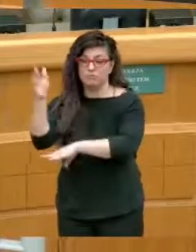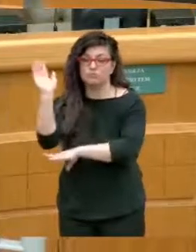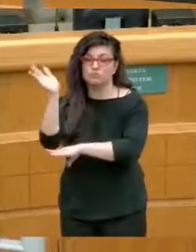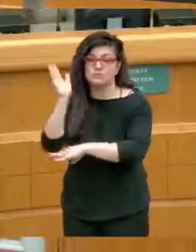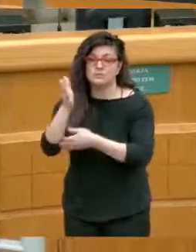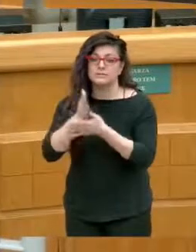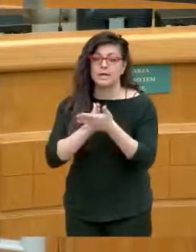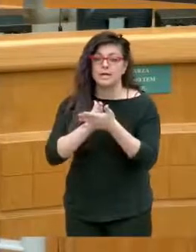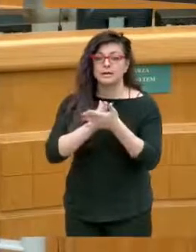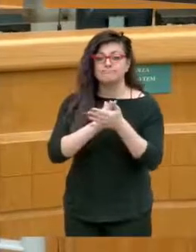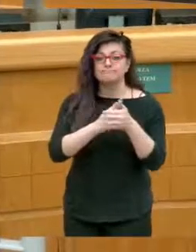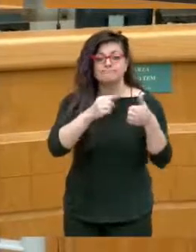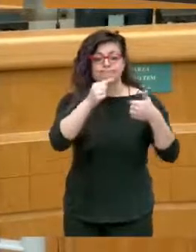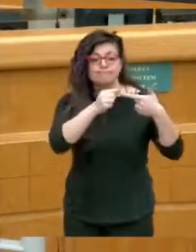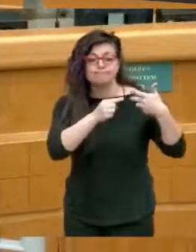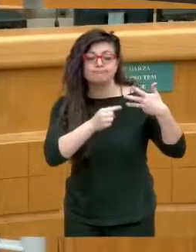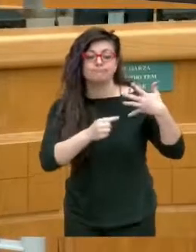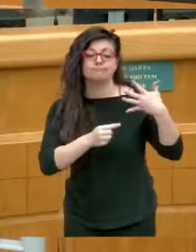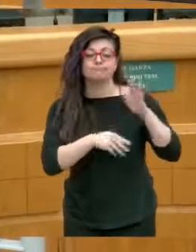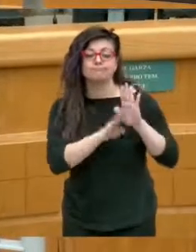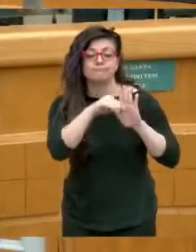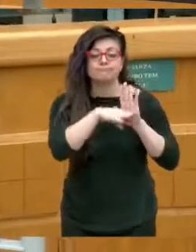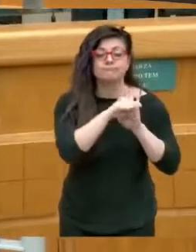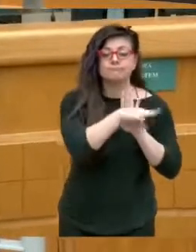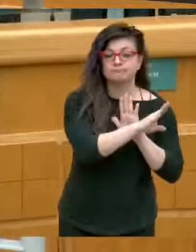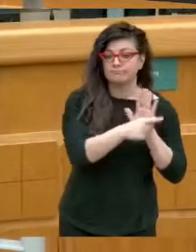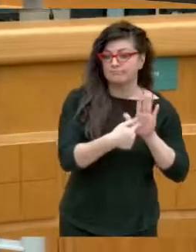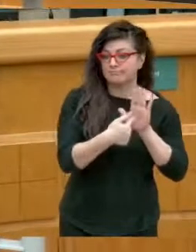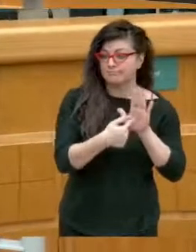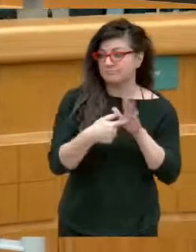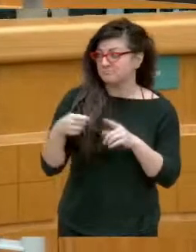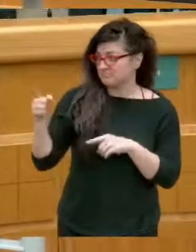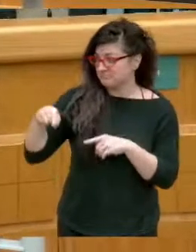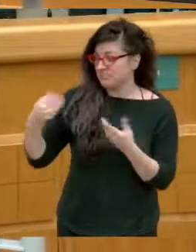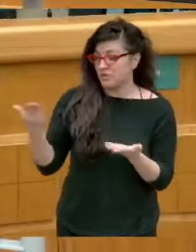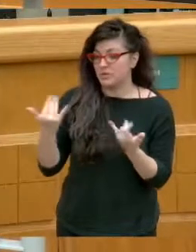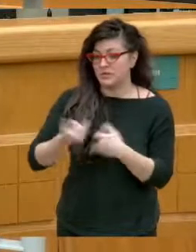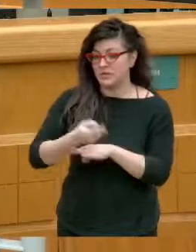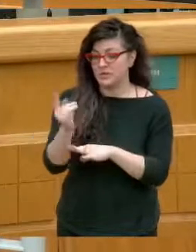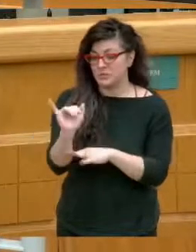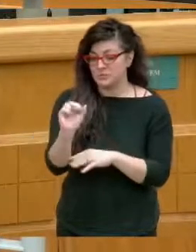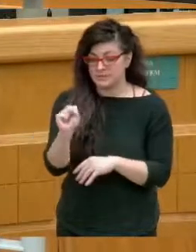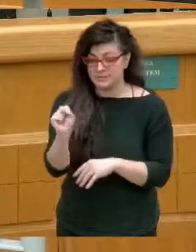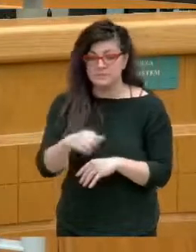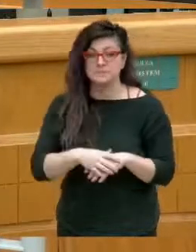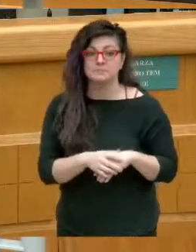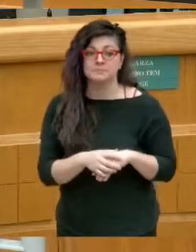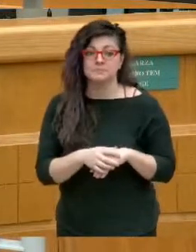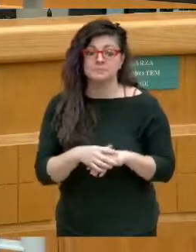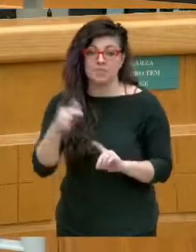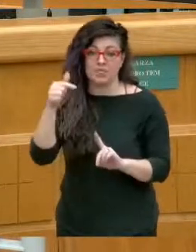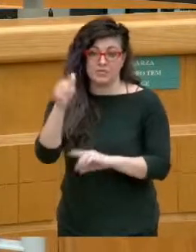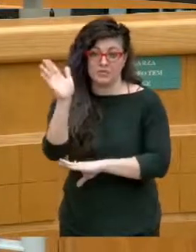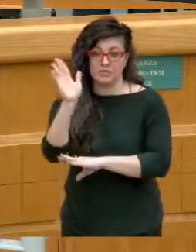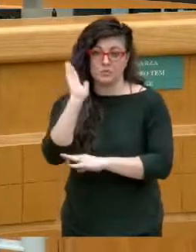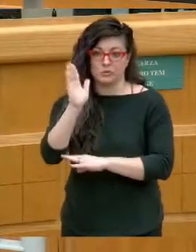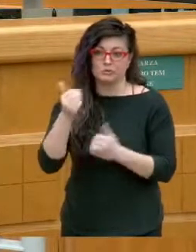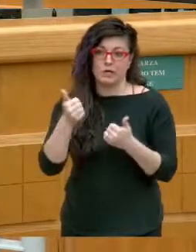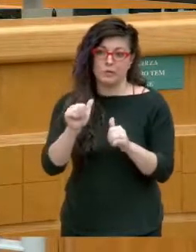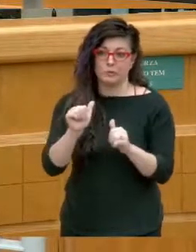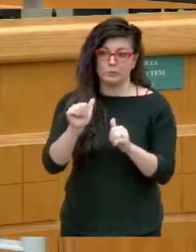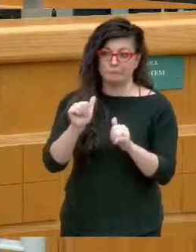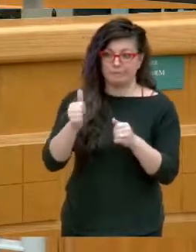some analysis and trending and modeling, and they're here today. So the majority of our conference will be dedicated to